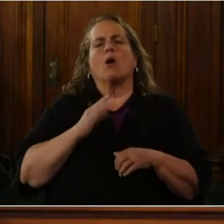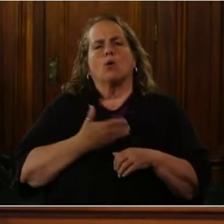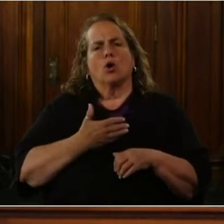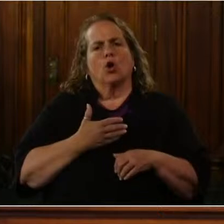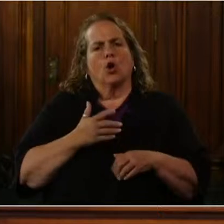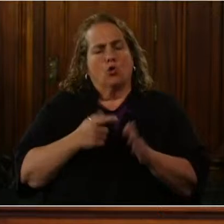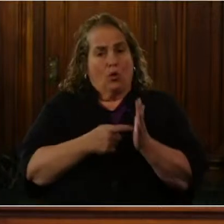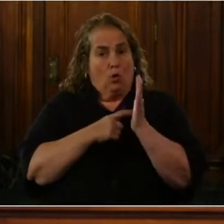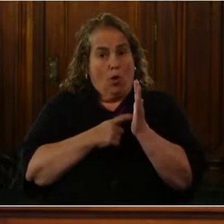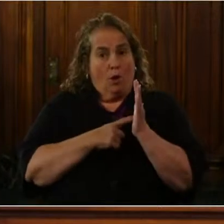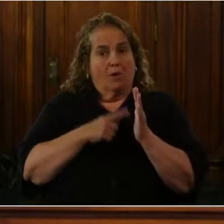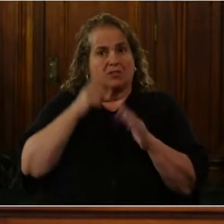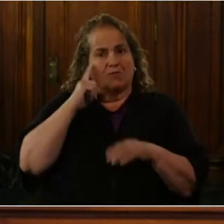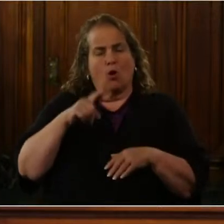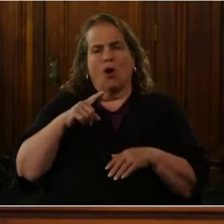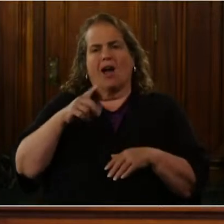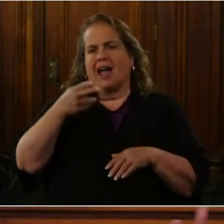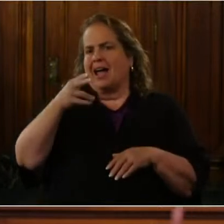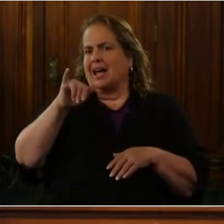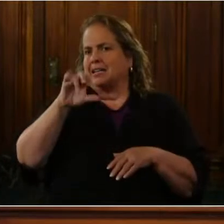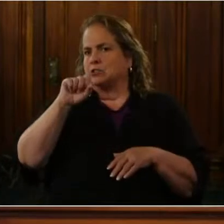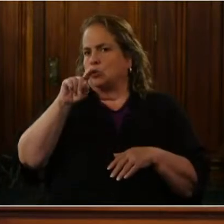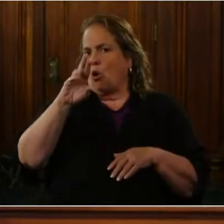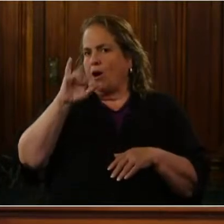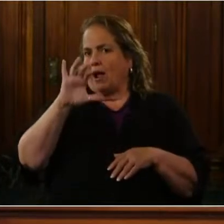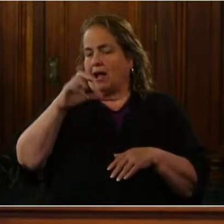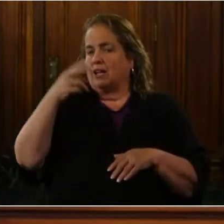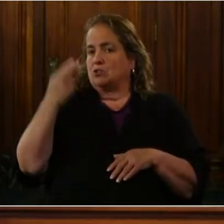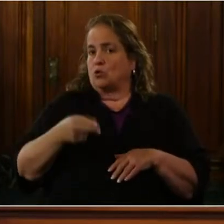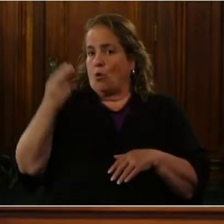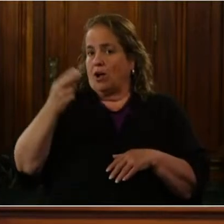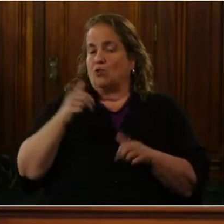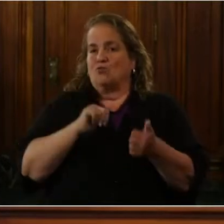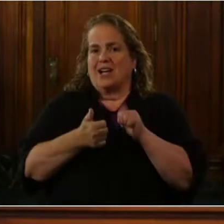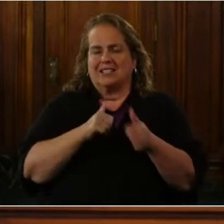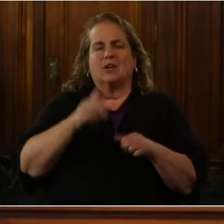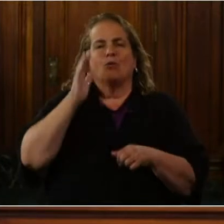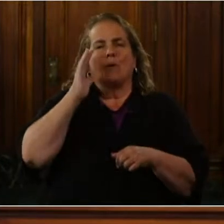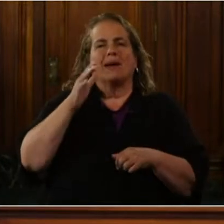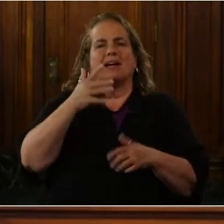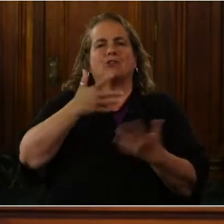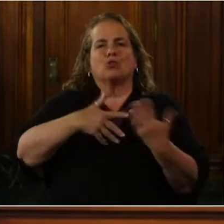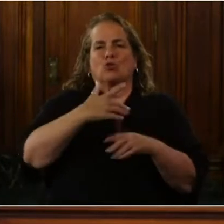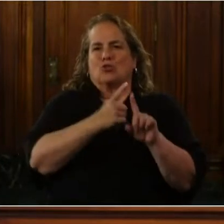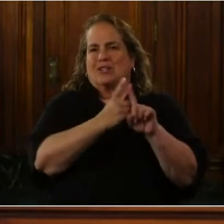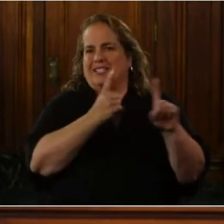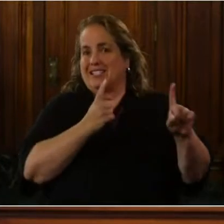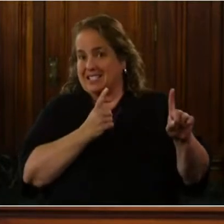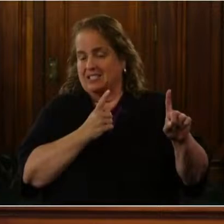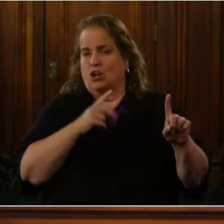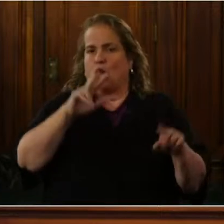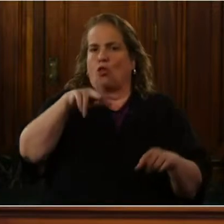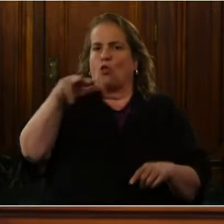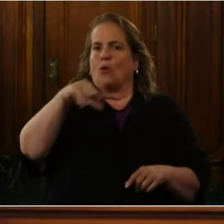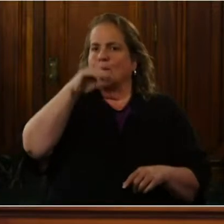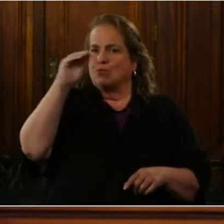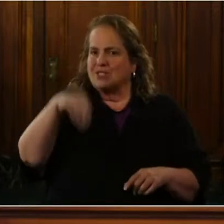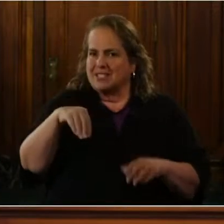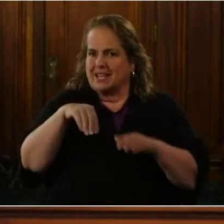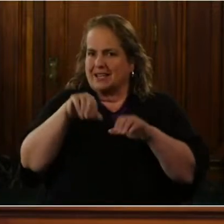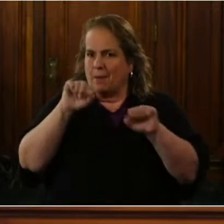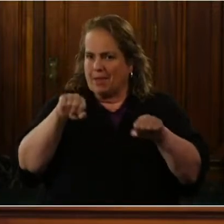the requirements in historic racing. It's going to be social distancing. It's going to be the 33% capacity,